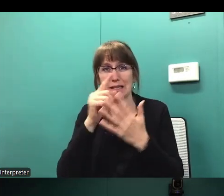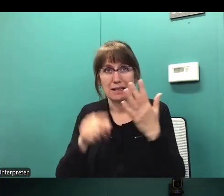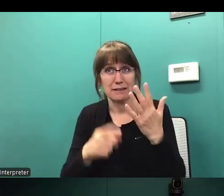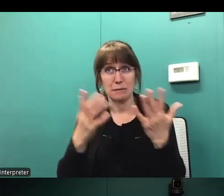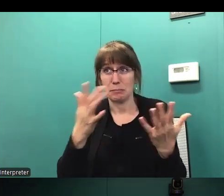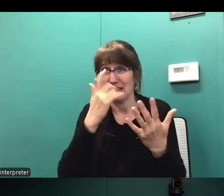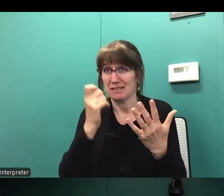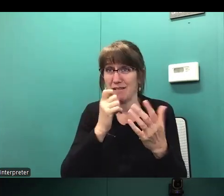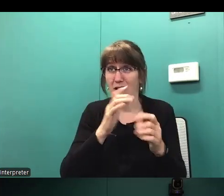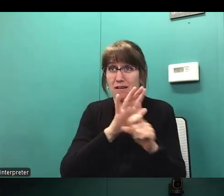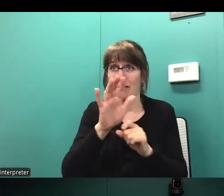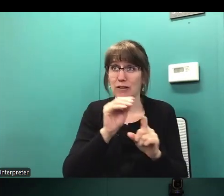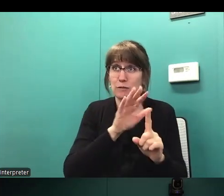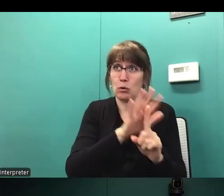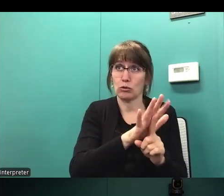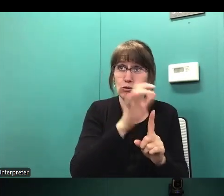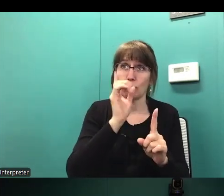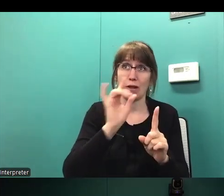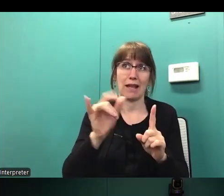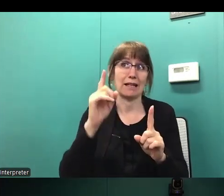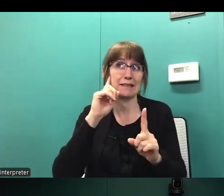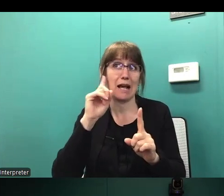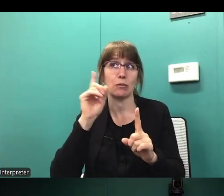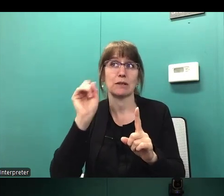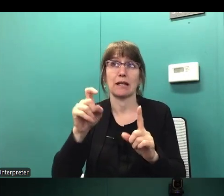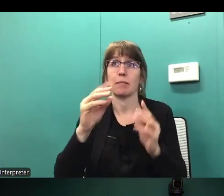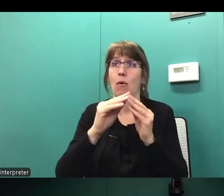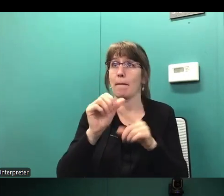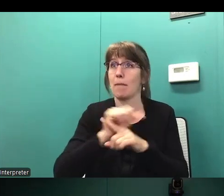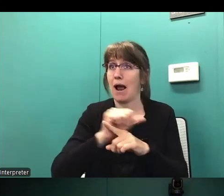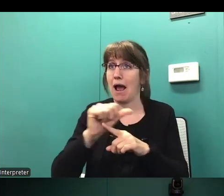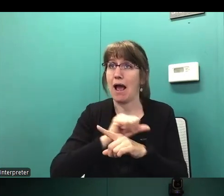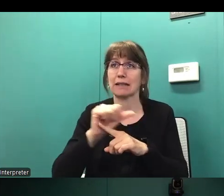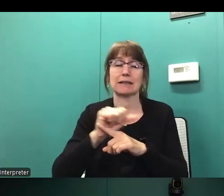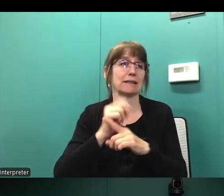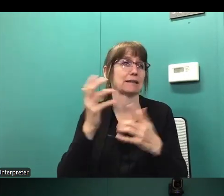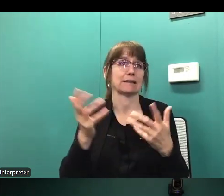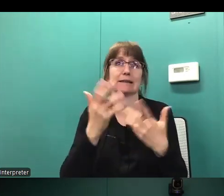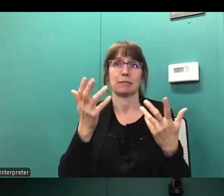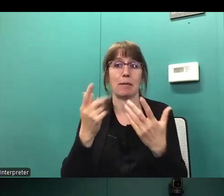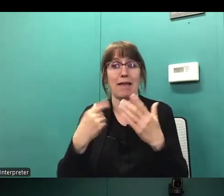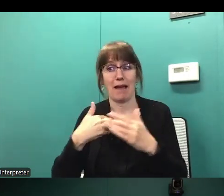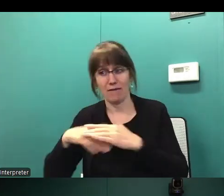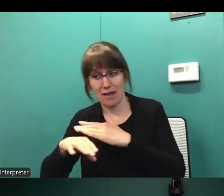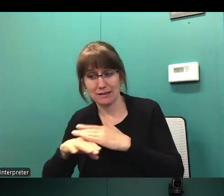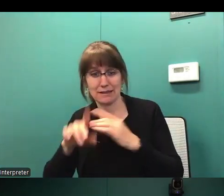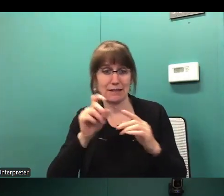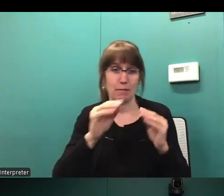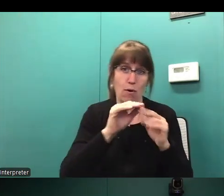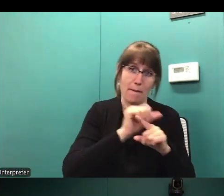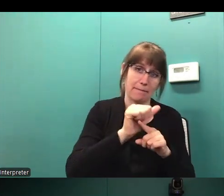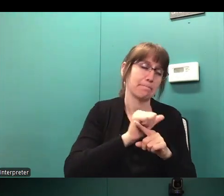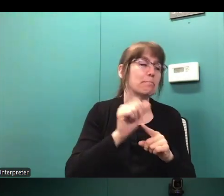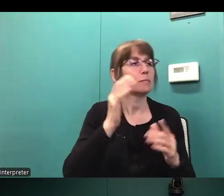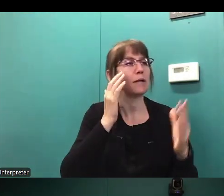exposure to the sound? Or they just need more practice now that they have access to that sound? Just being aware of